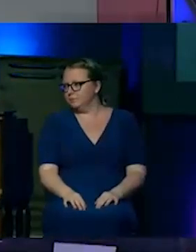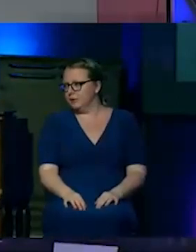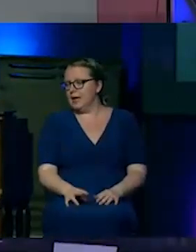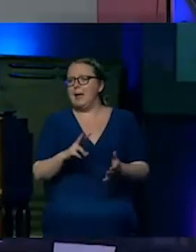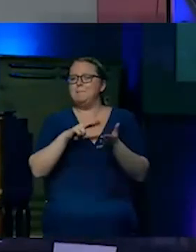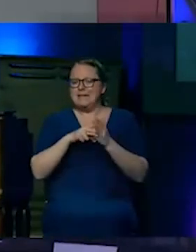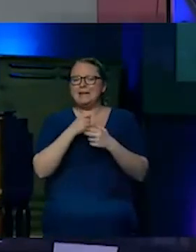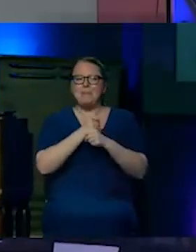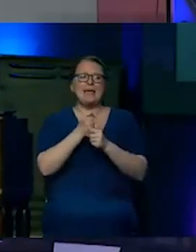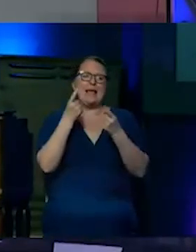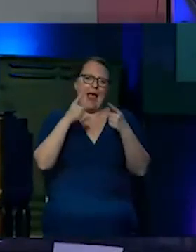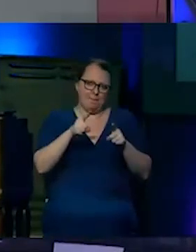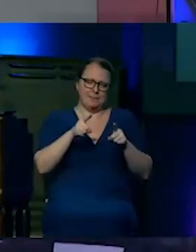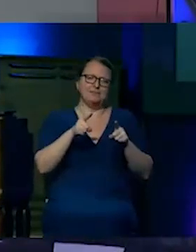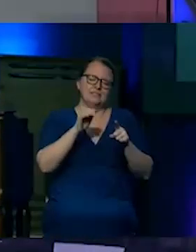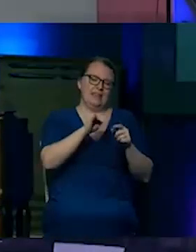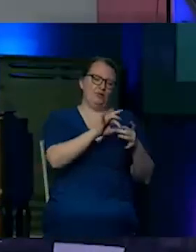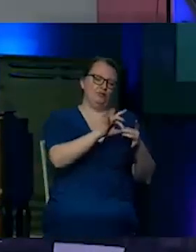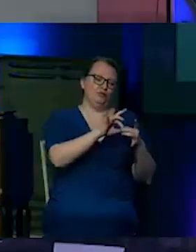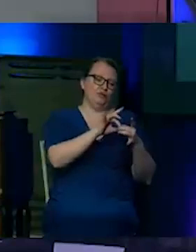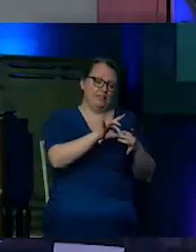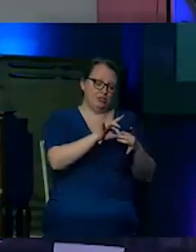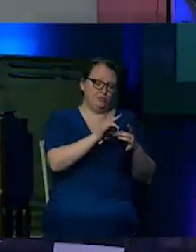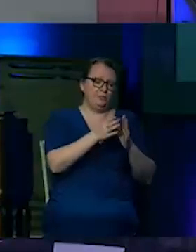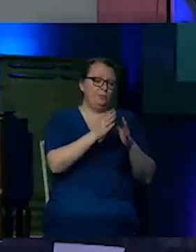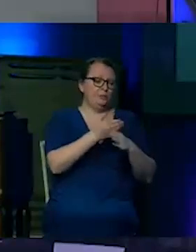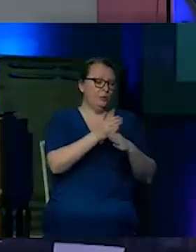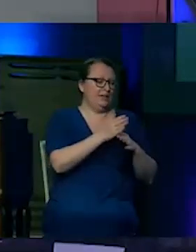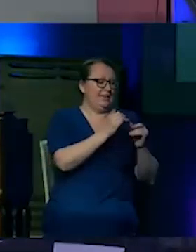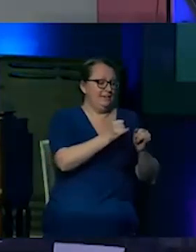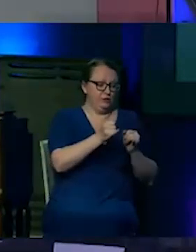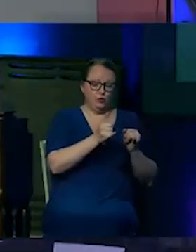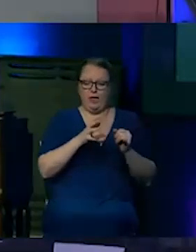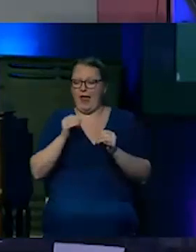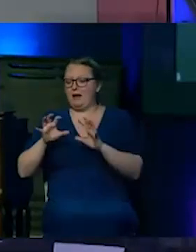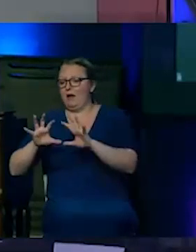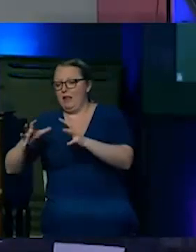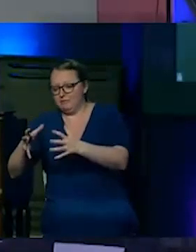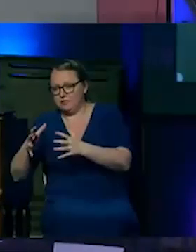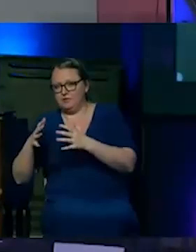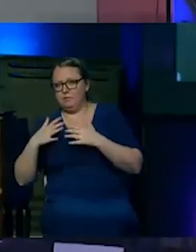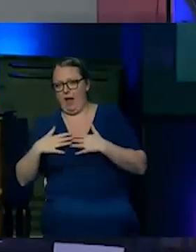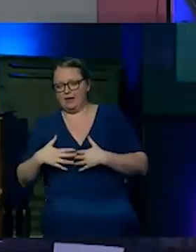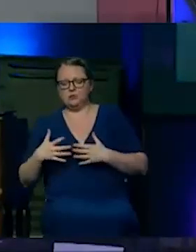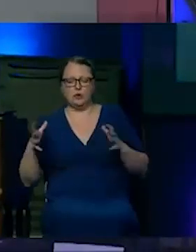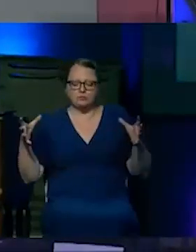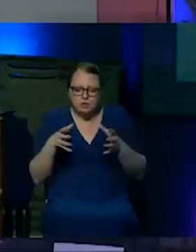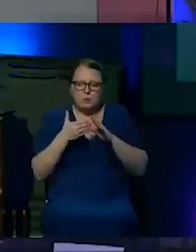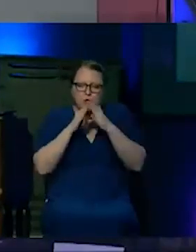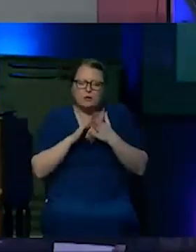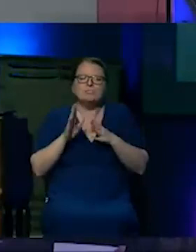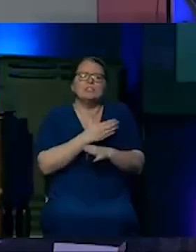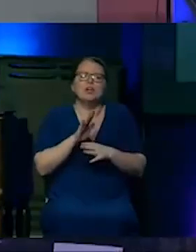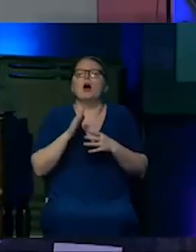meaning-making happens in this relationship between individual and collective bodies, right? We're in communities, we sing songs, we read scripture